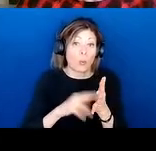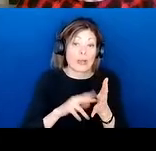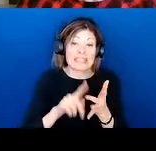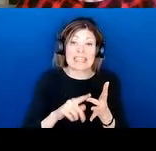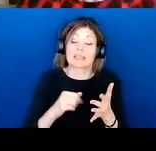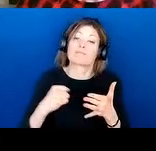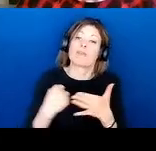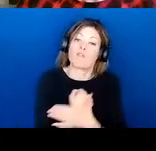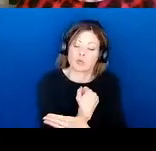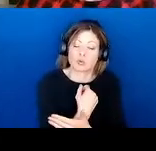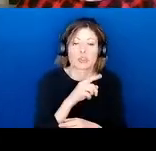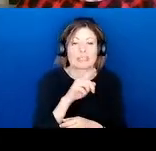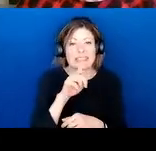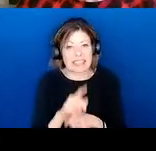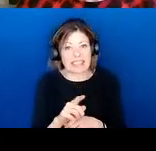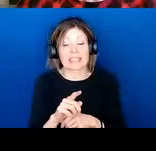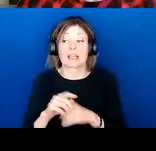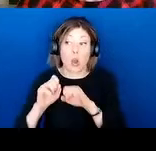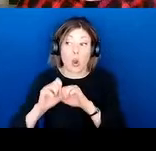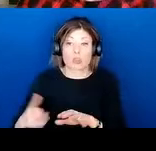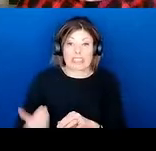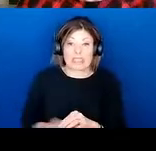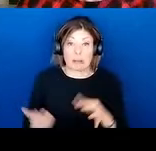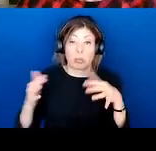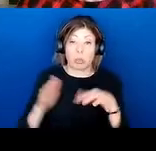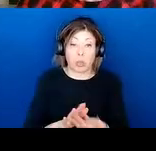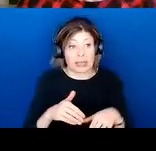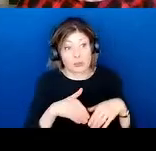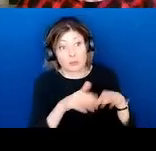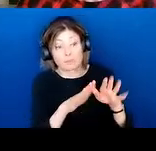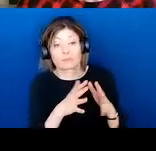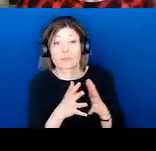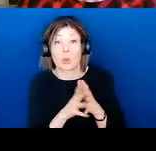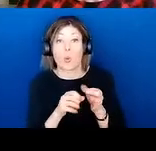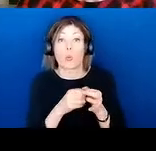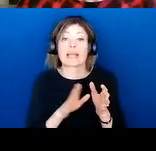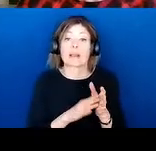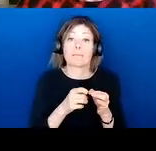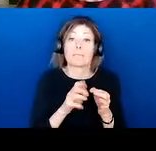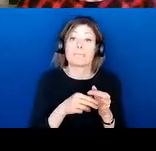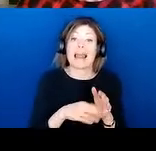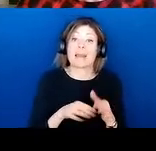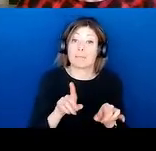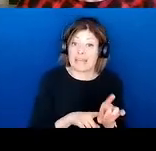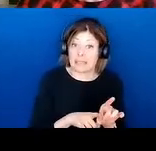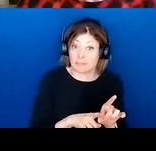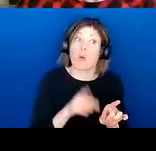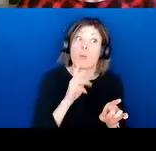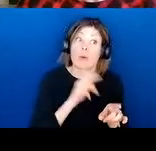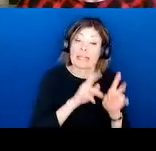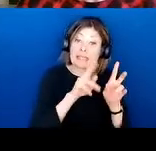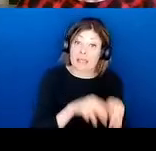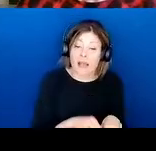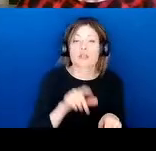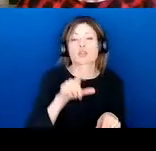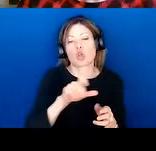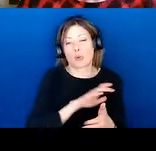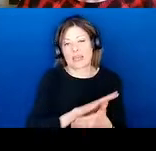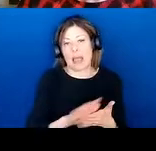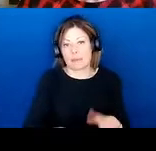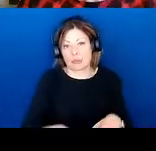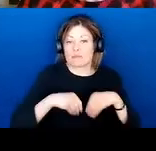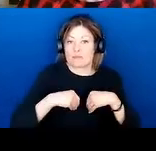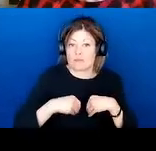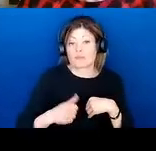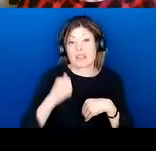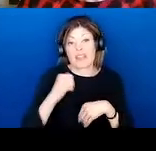wealthy barrister. On his death, Painshill was acquired by Hamilton, by which time it was a mixture of